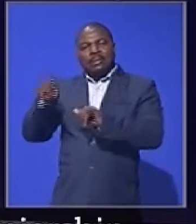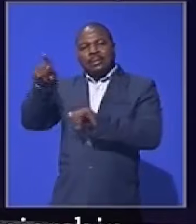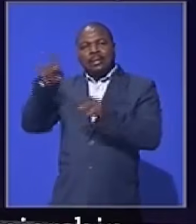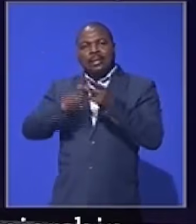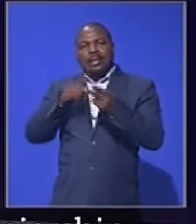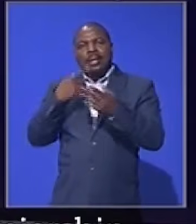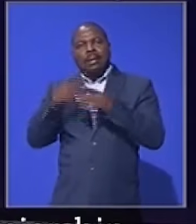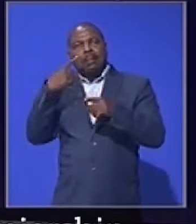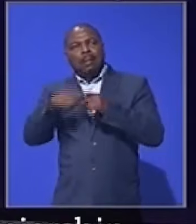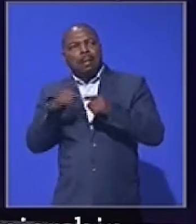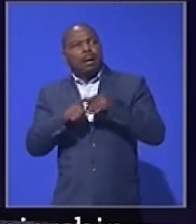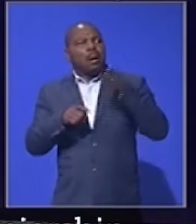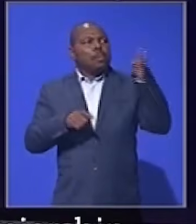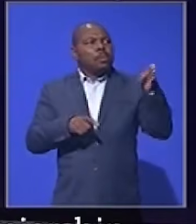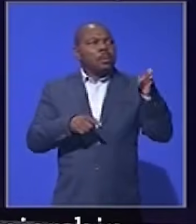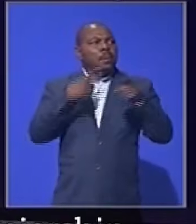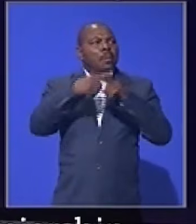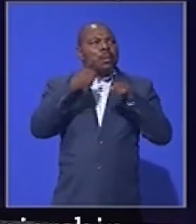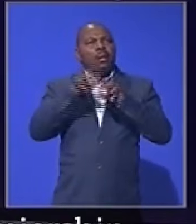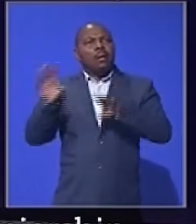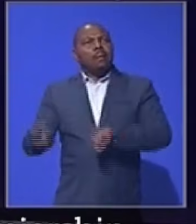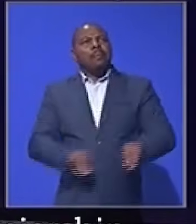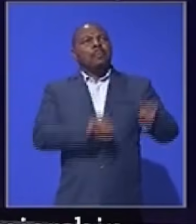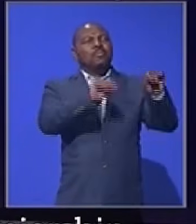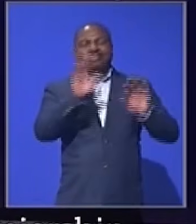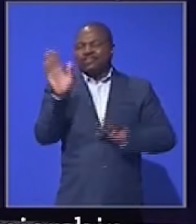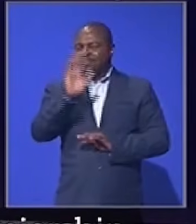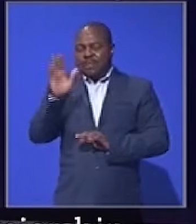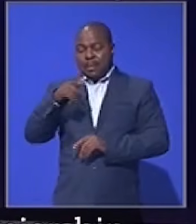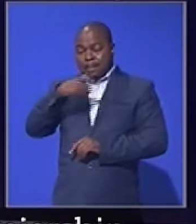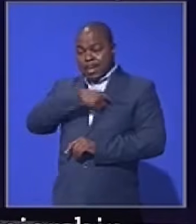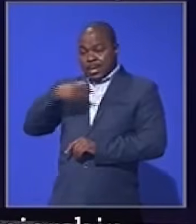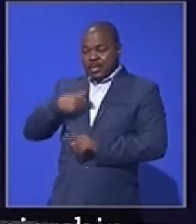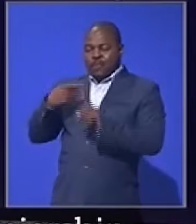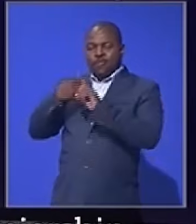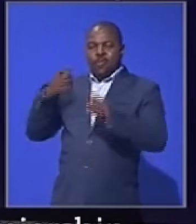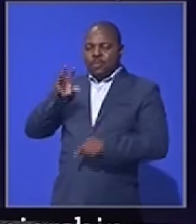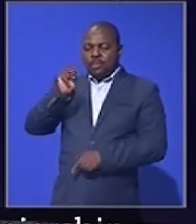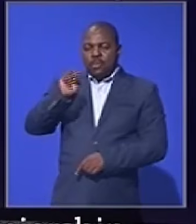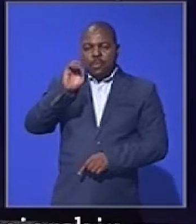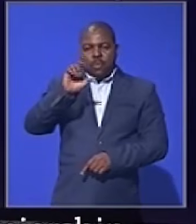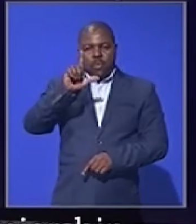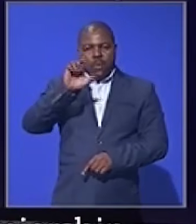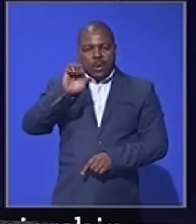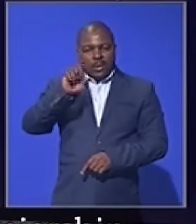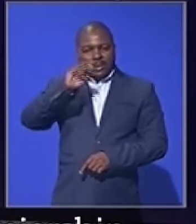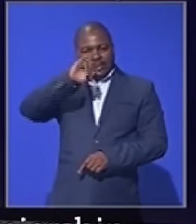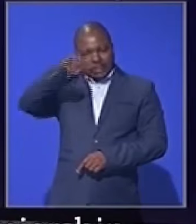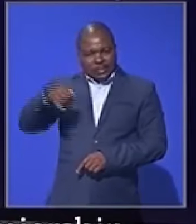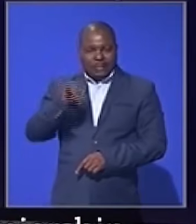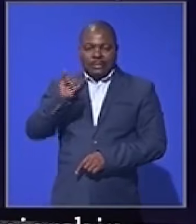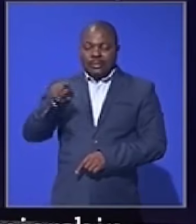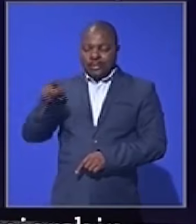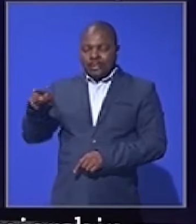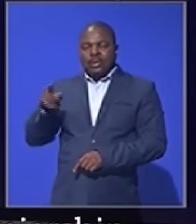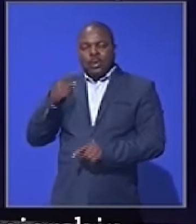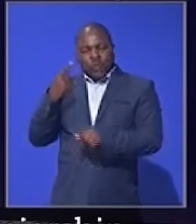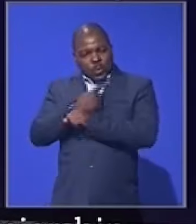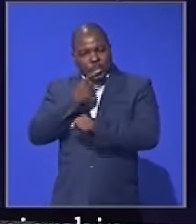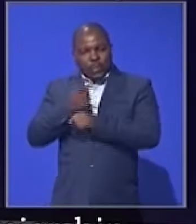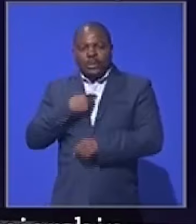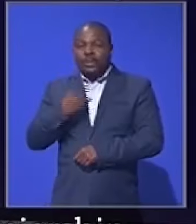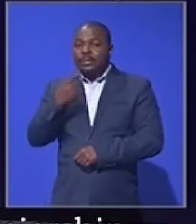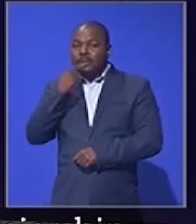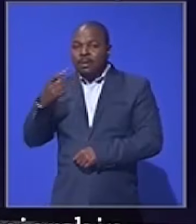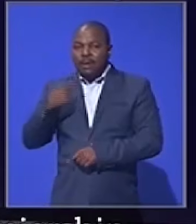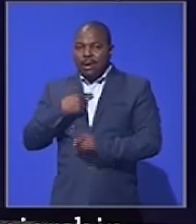re staralo ka mo sa ba batla ba re tsamaile president o tswa go moletsi ke ka mogore ge re bolela ra se fele re lebala gore